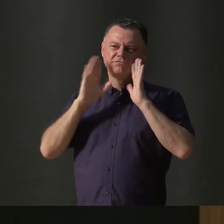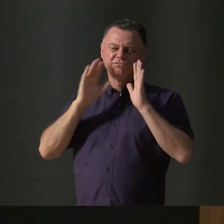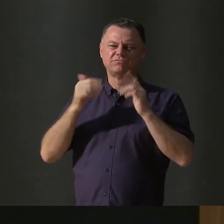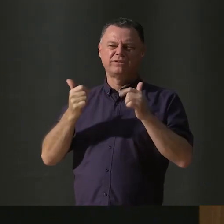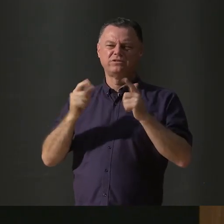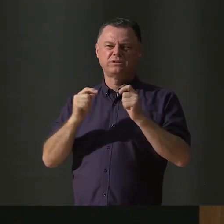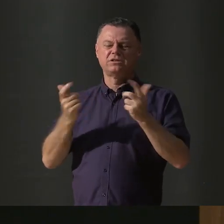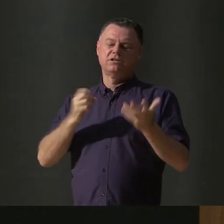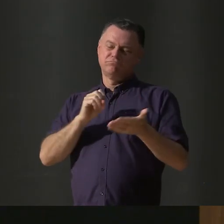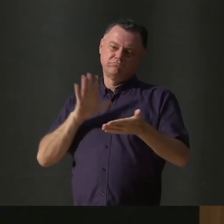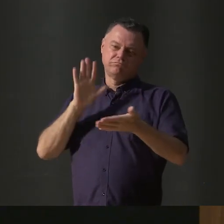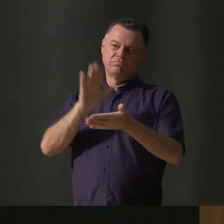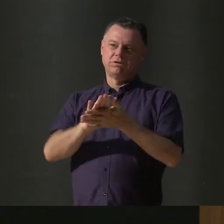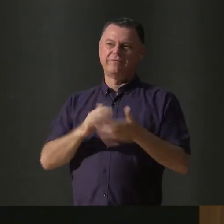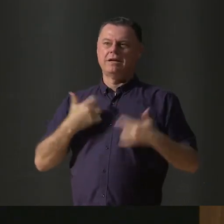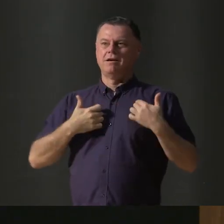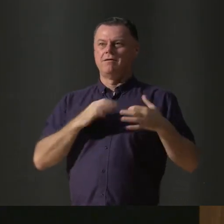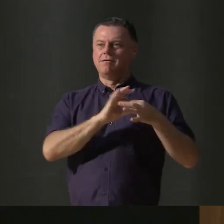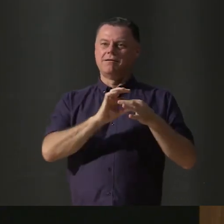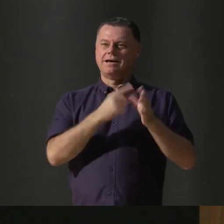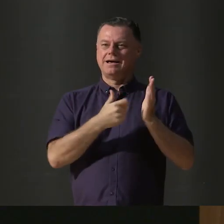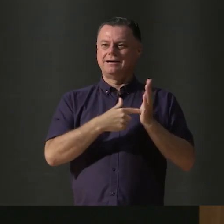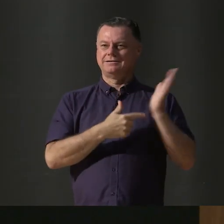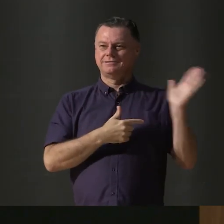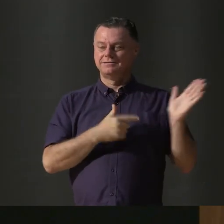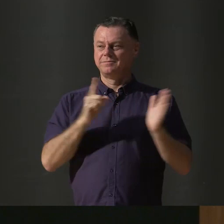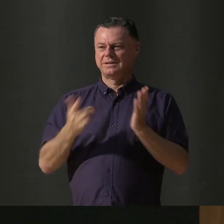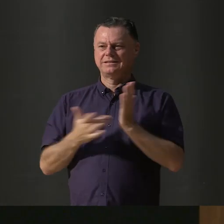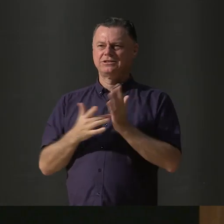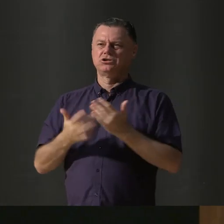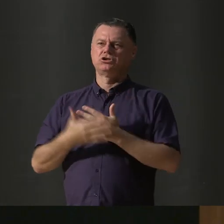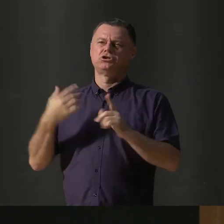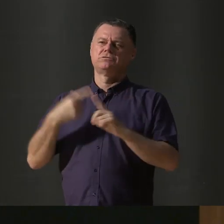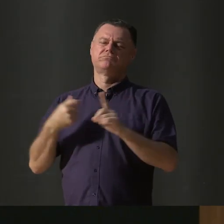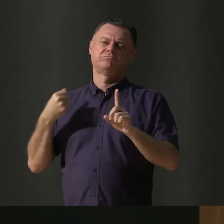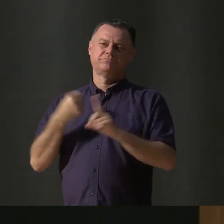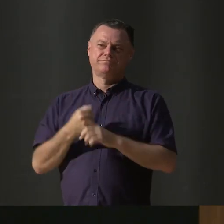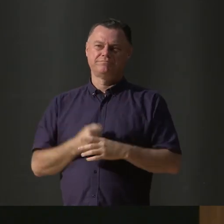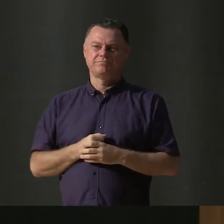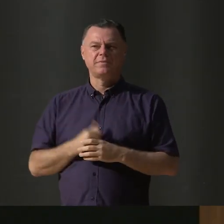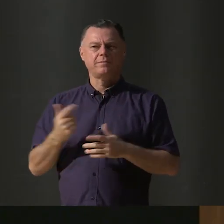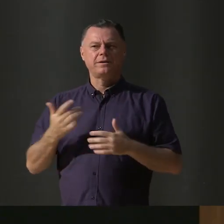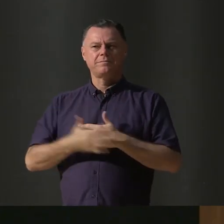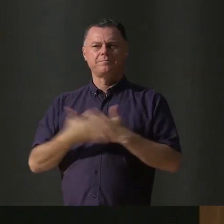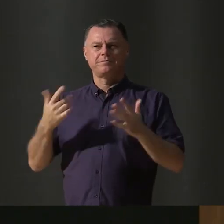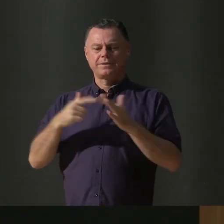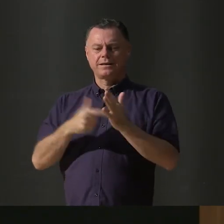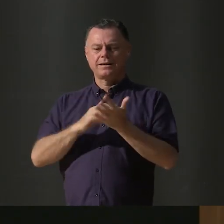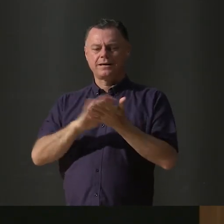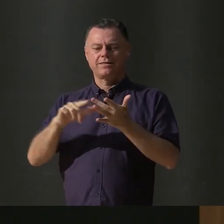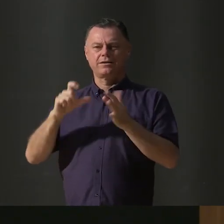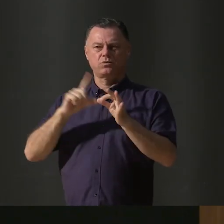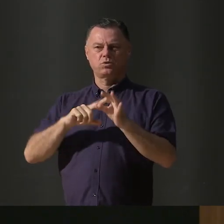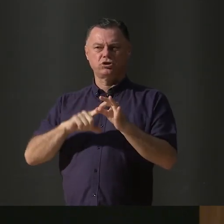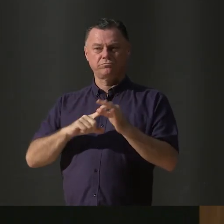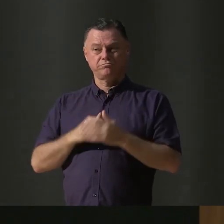better relate to the artwork. But the use of technology raises important ethical questions